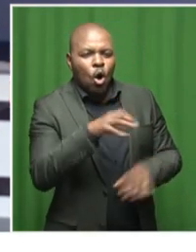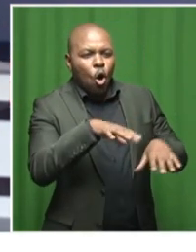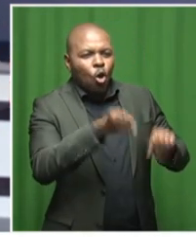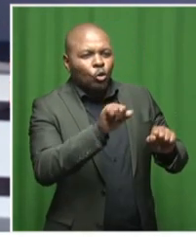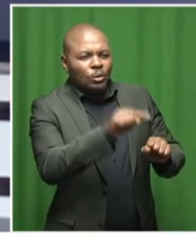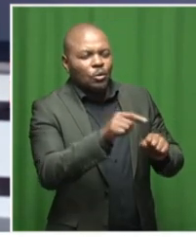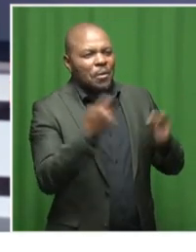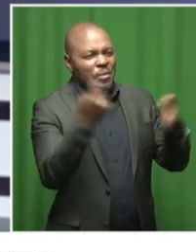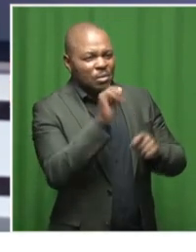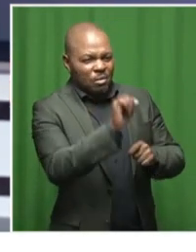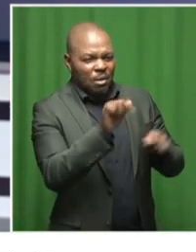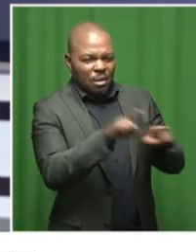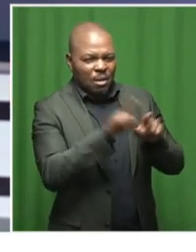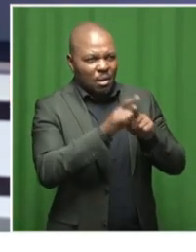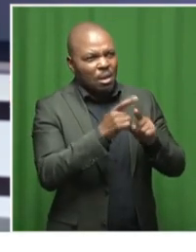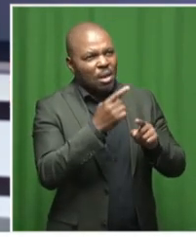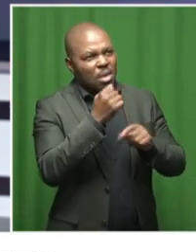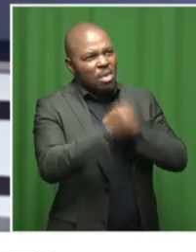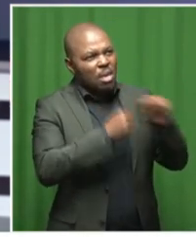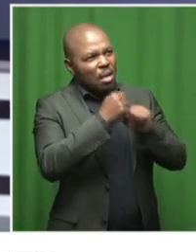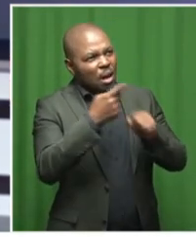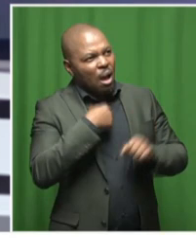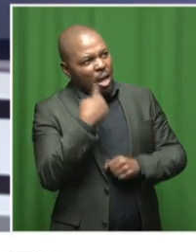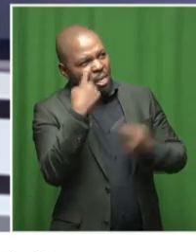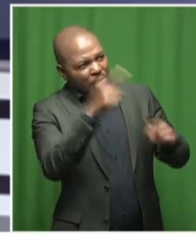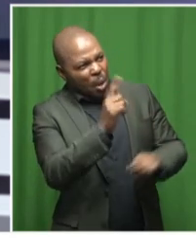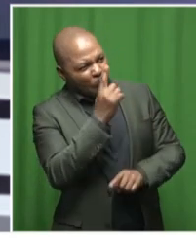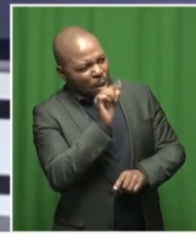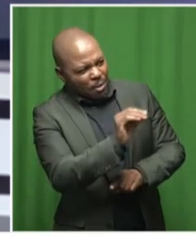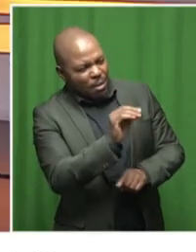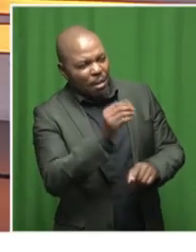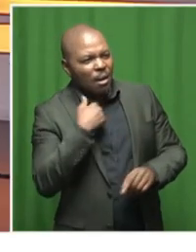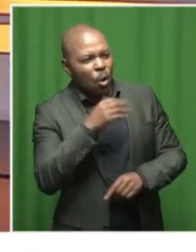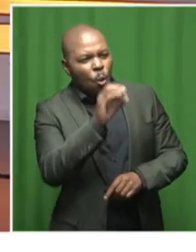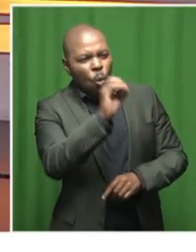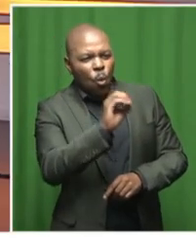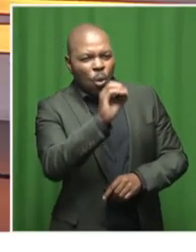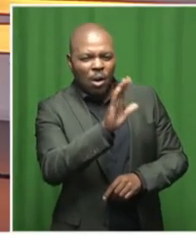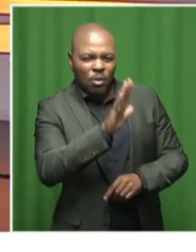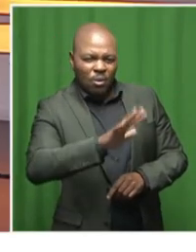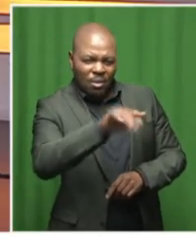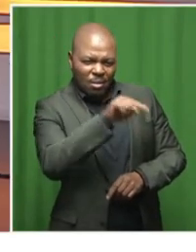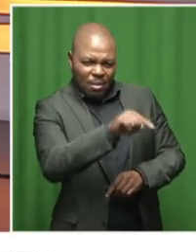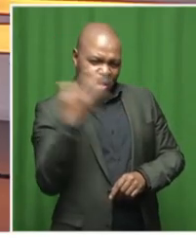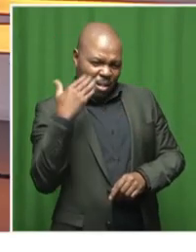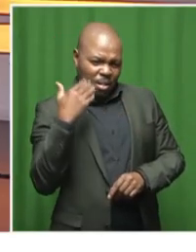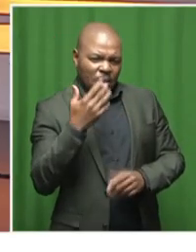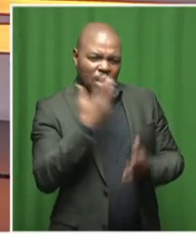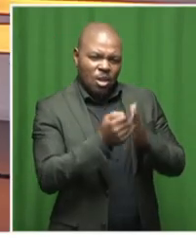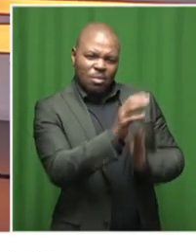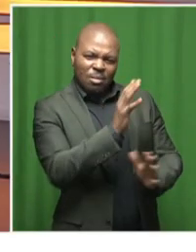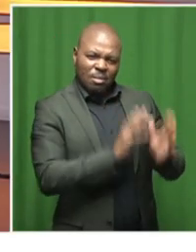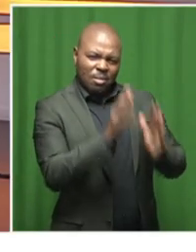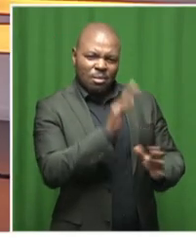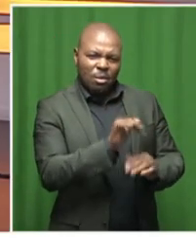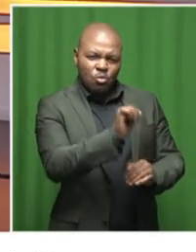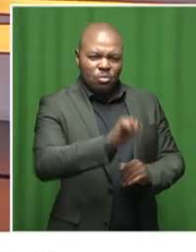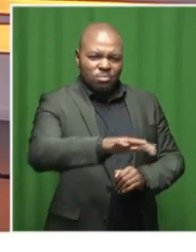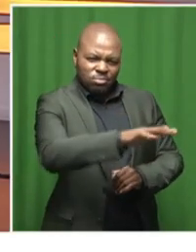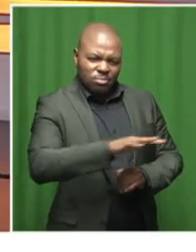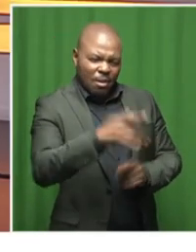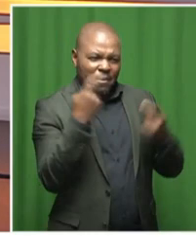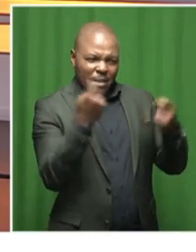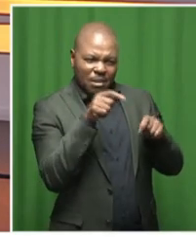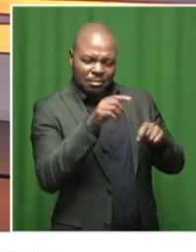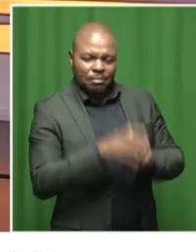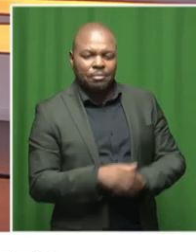festival. I mean, I think out of the couple of years that I went to one, it was still around Go Orlando there. Yes. Tell us a little bit about that space that you occupy for the festival.